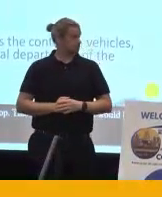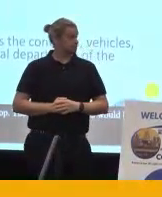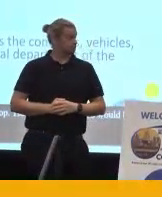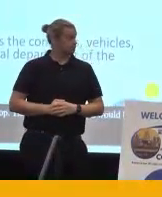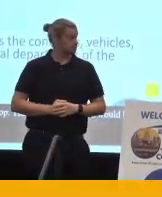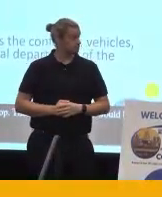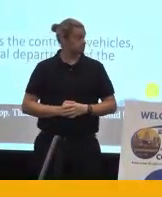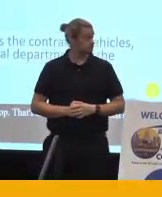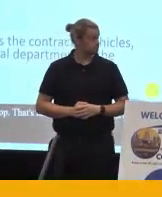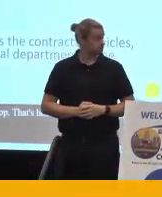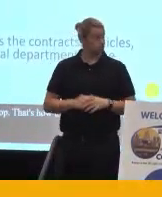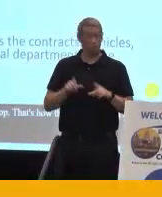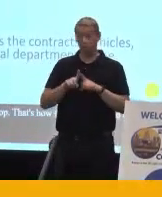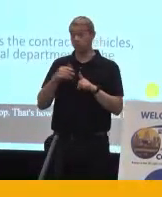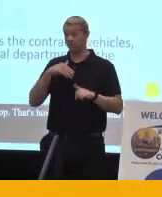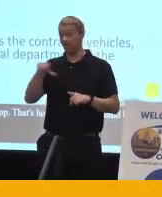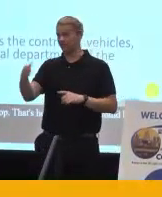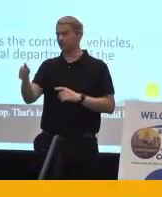also have some other solutions up here.